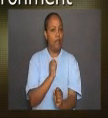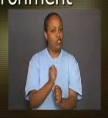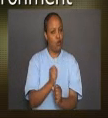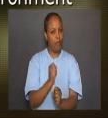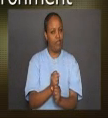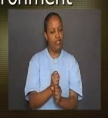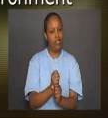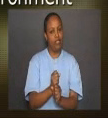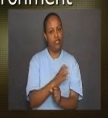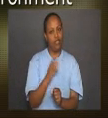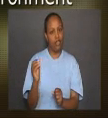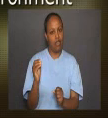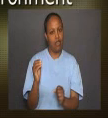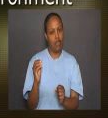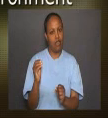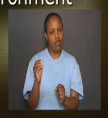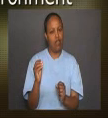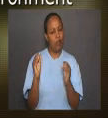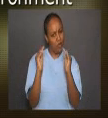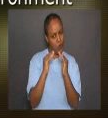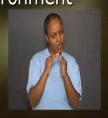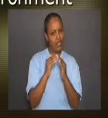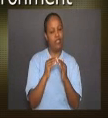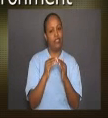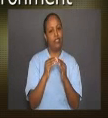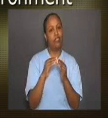to develop the river equitably.